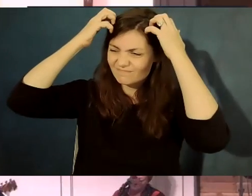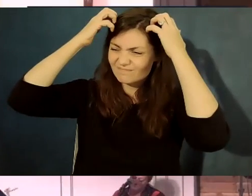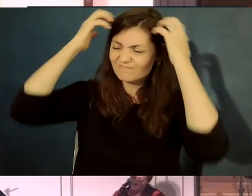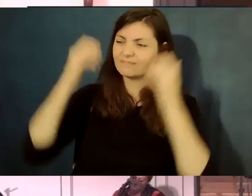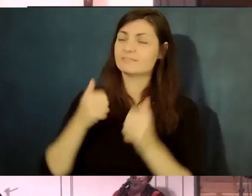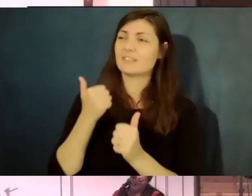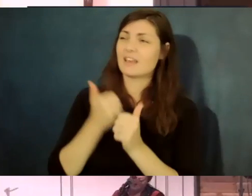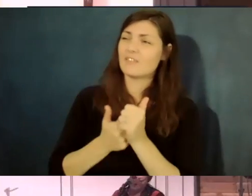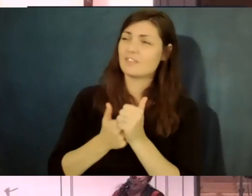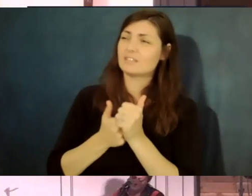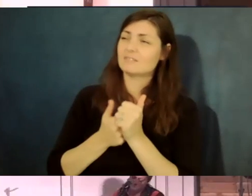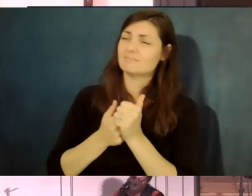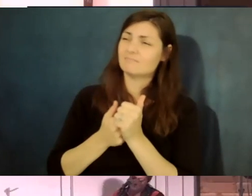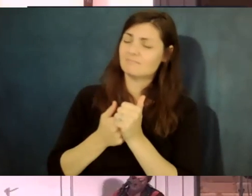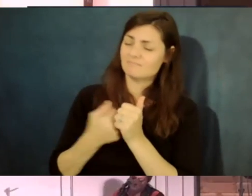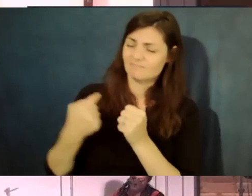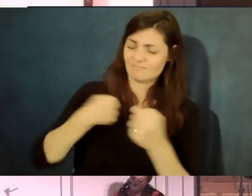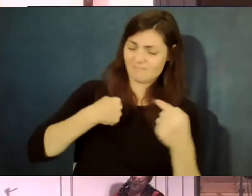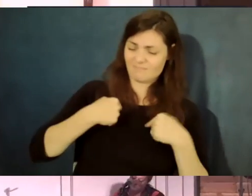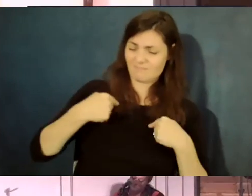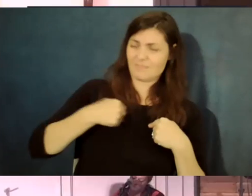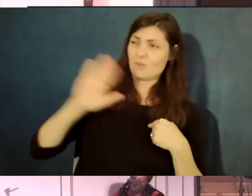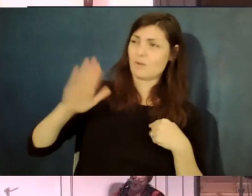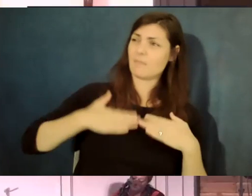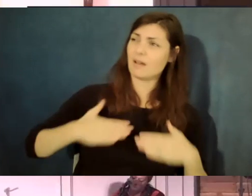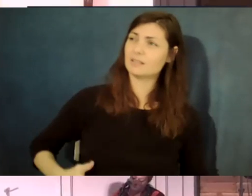spike in your body